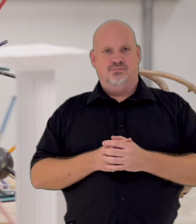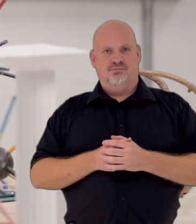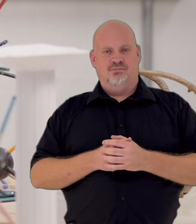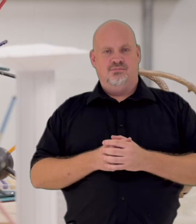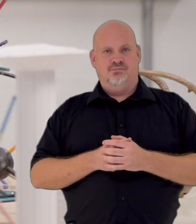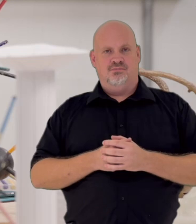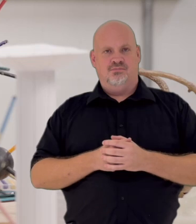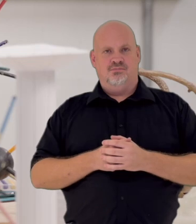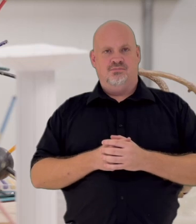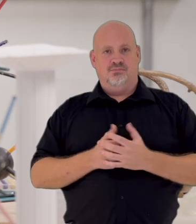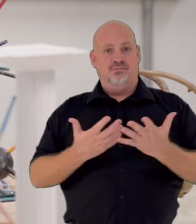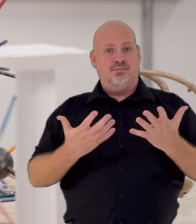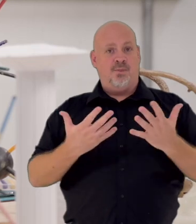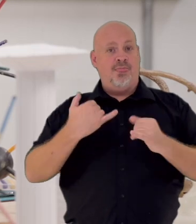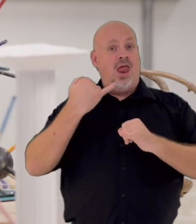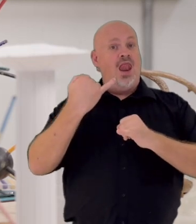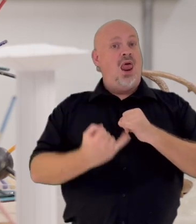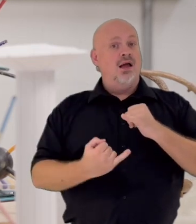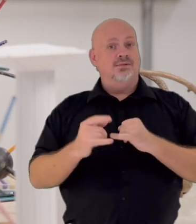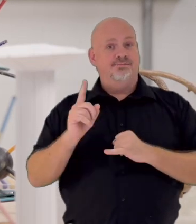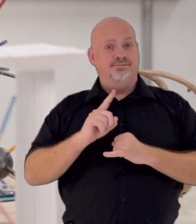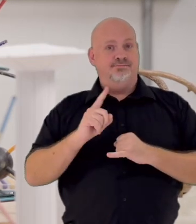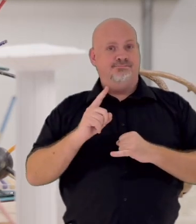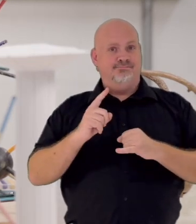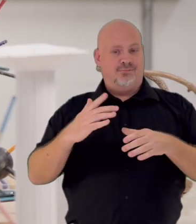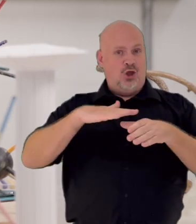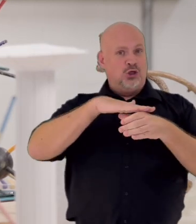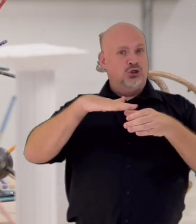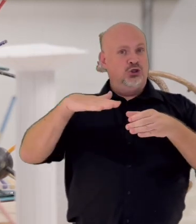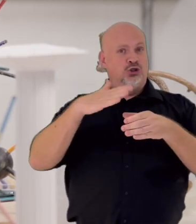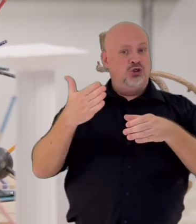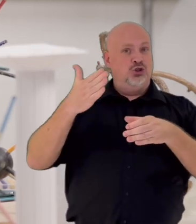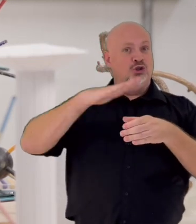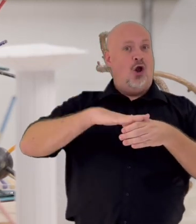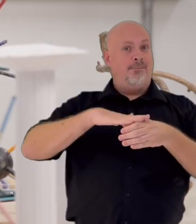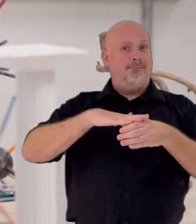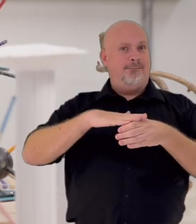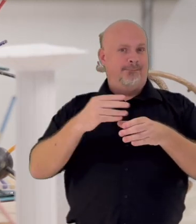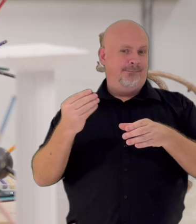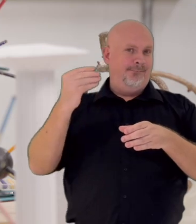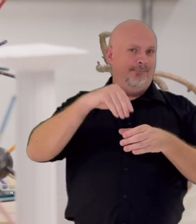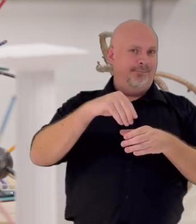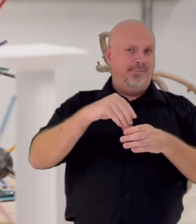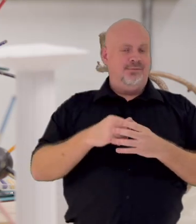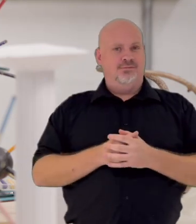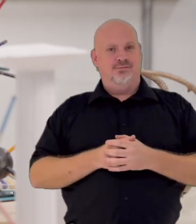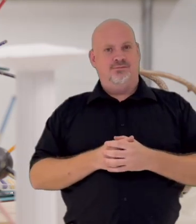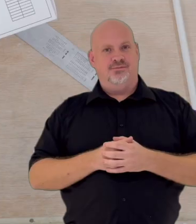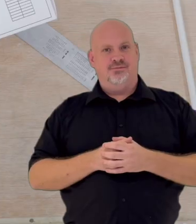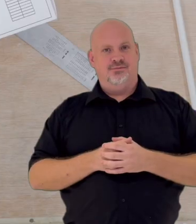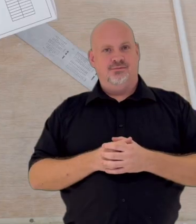And then the last thing we're going to do is add the top. So we just